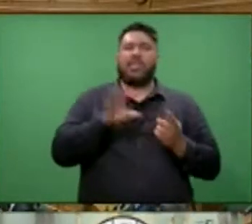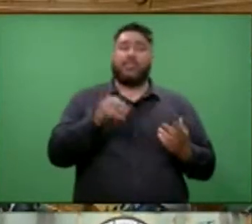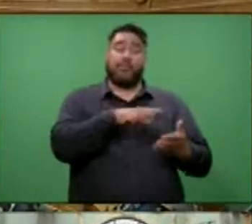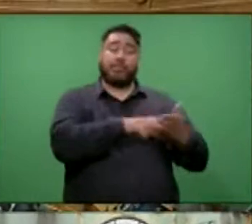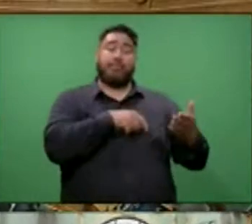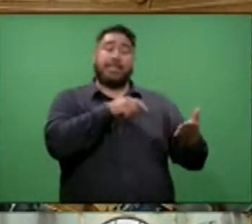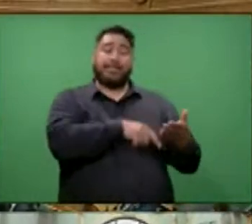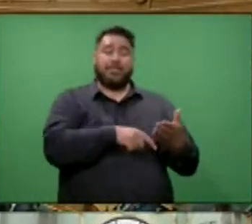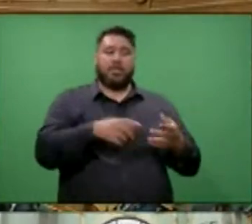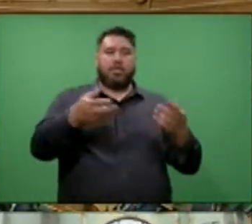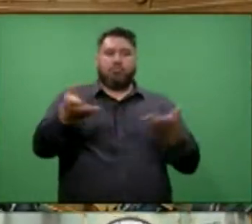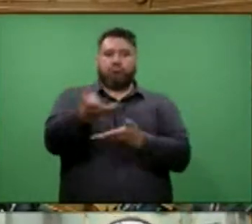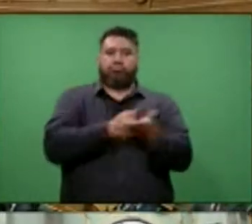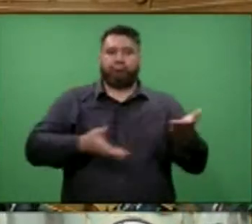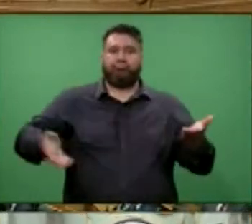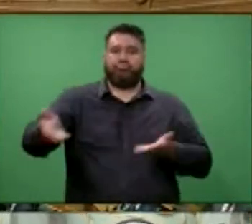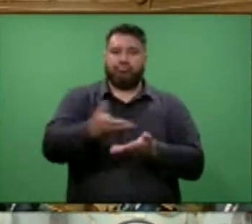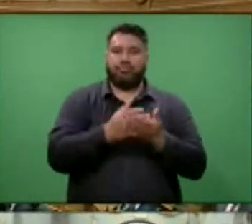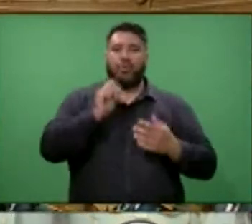throne.